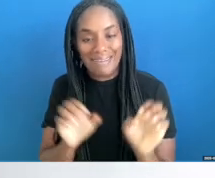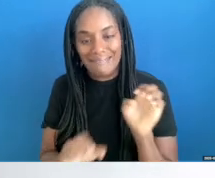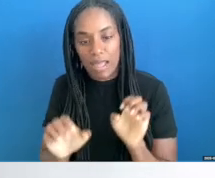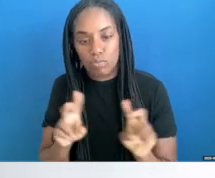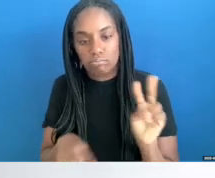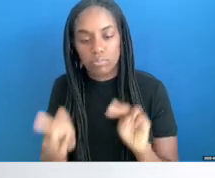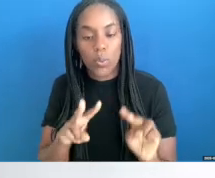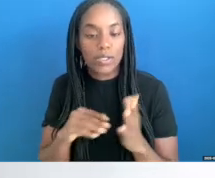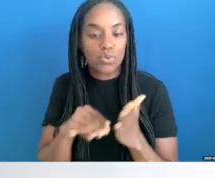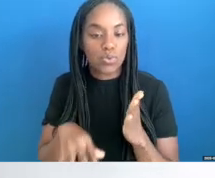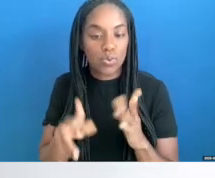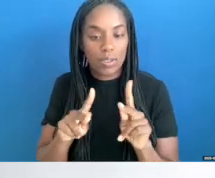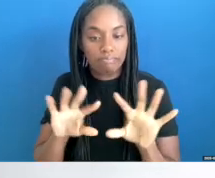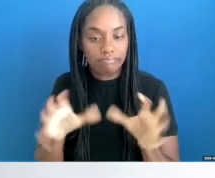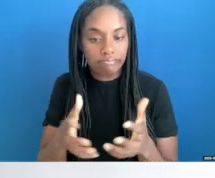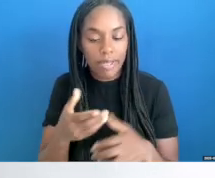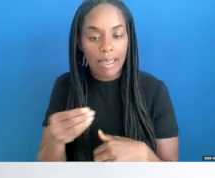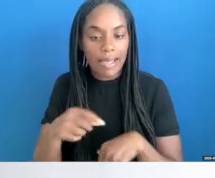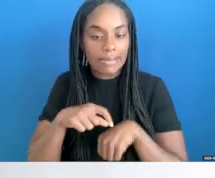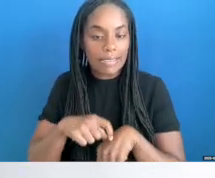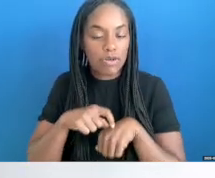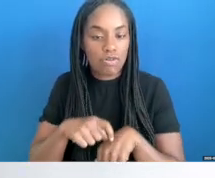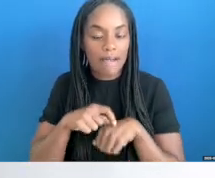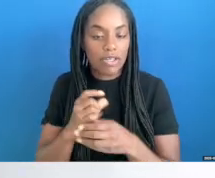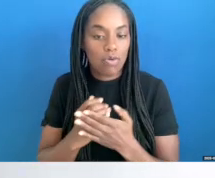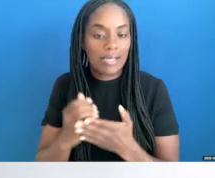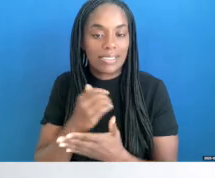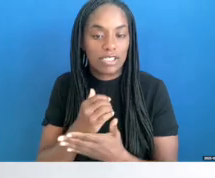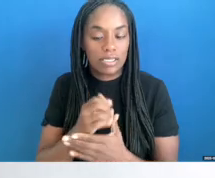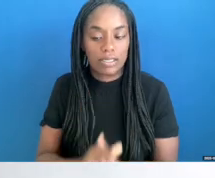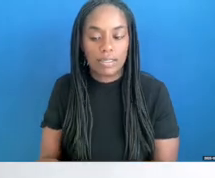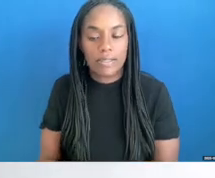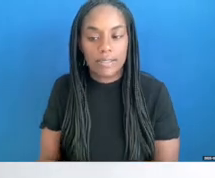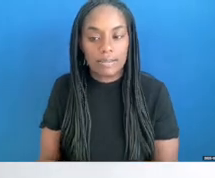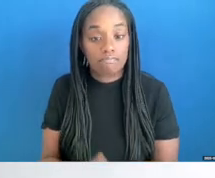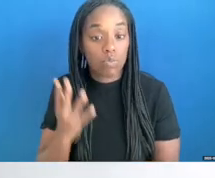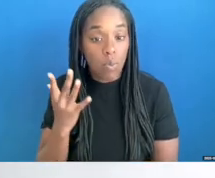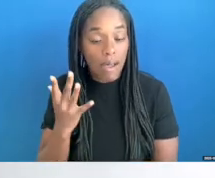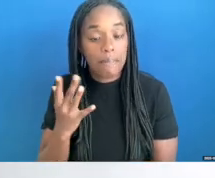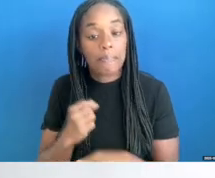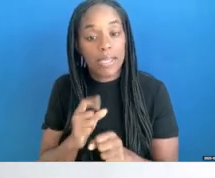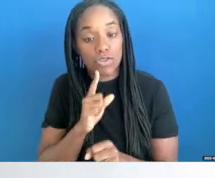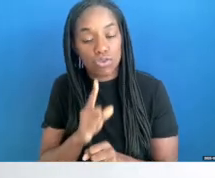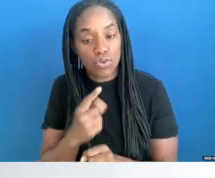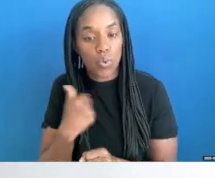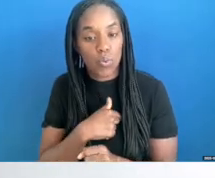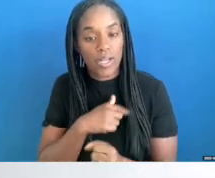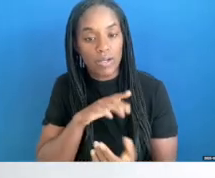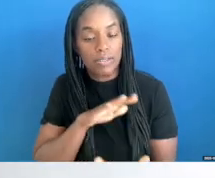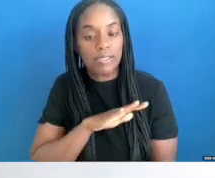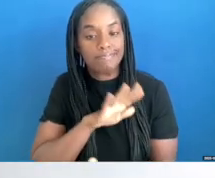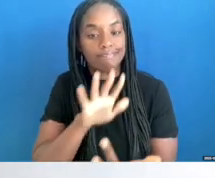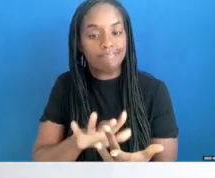student population and demographic criteria to ensure that we're reaching more